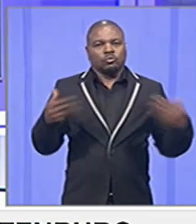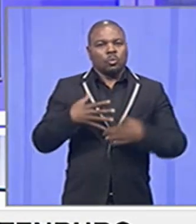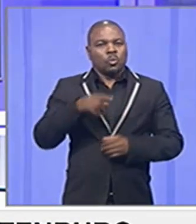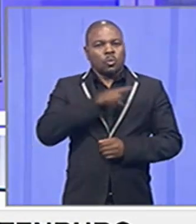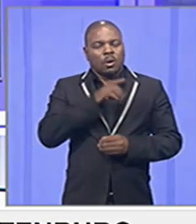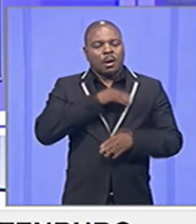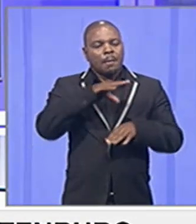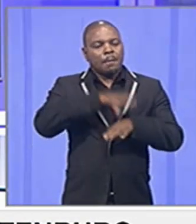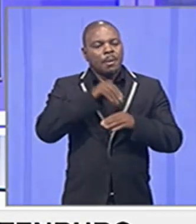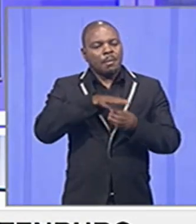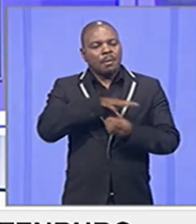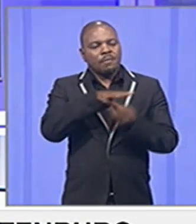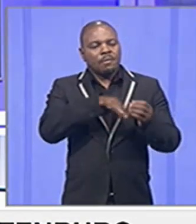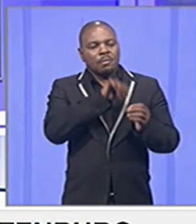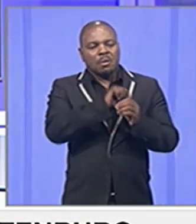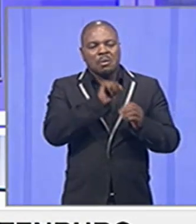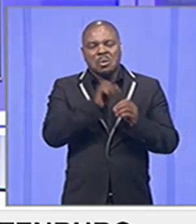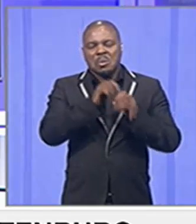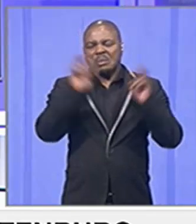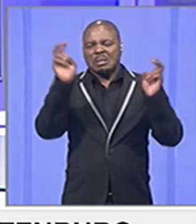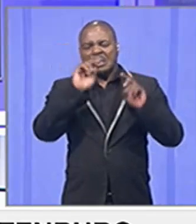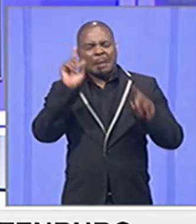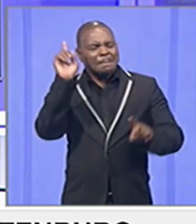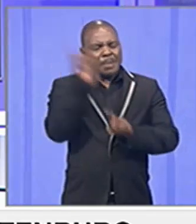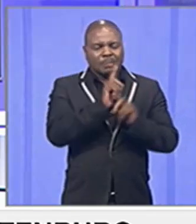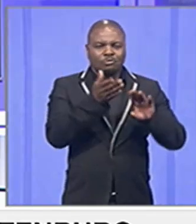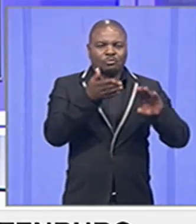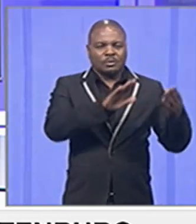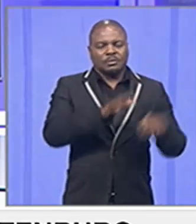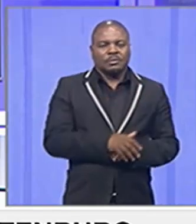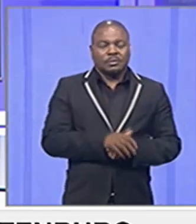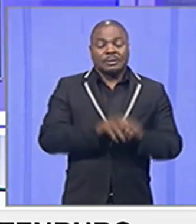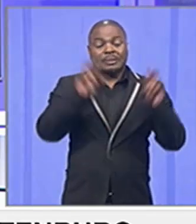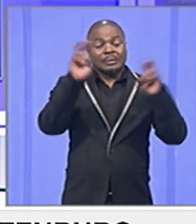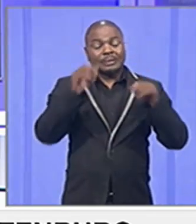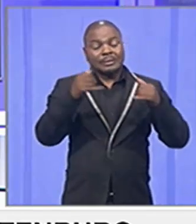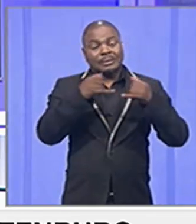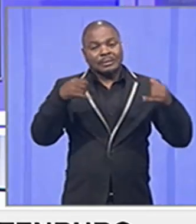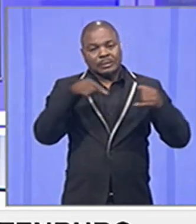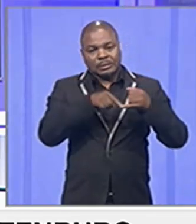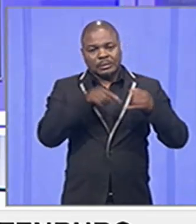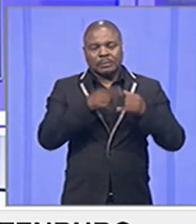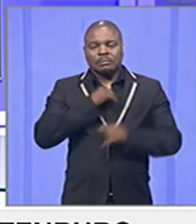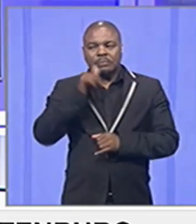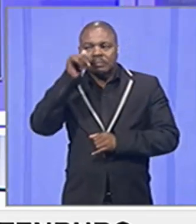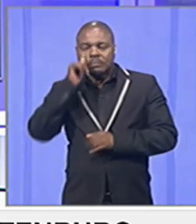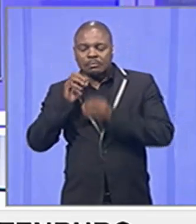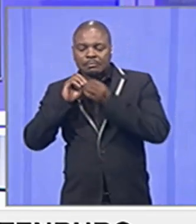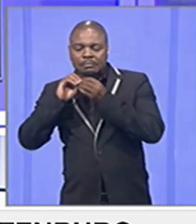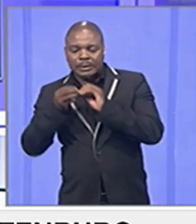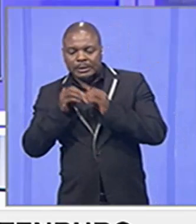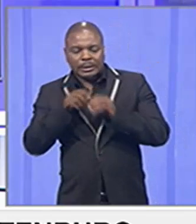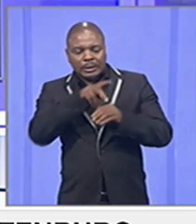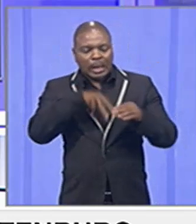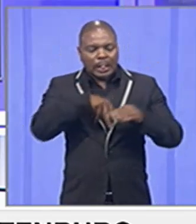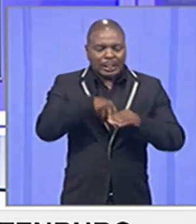maloko a bona ao a tlabotšwego ke mohlagase. Go begwa mohlagase woo e be le o tsentšwego ka ditsela tše di seng